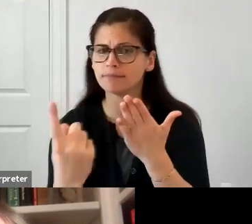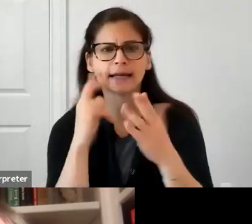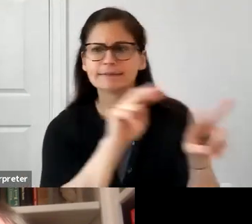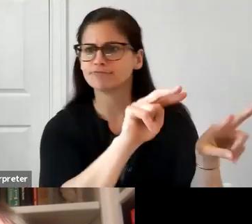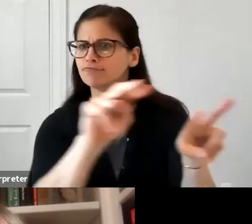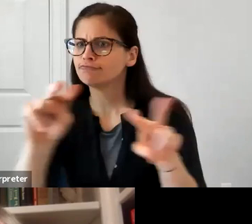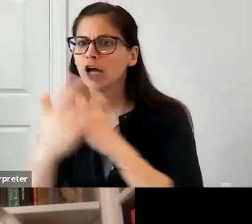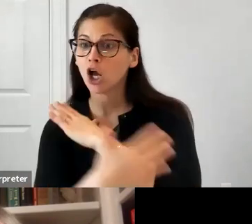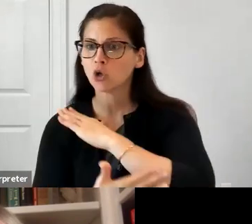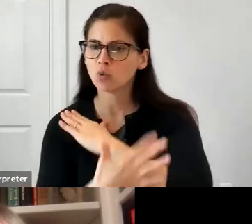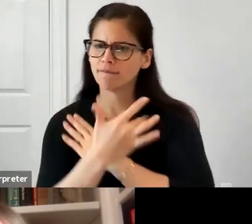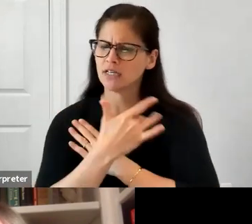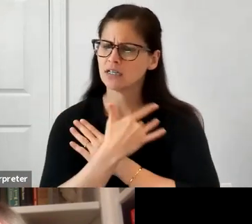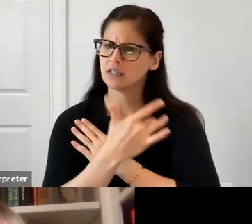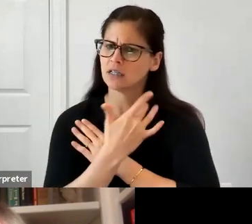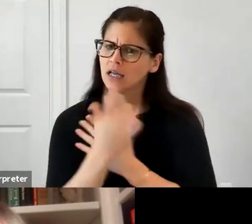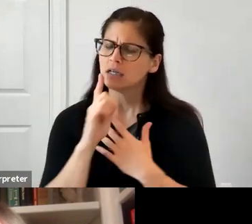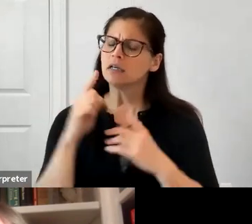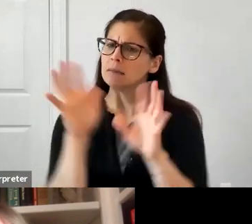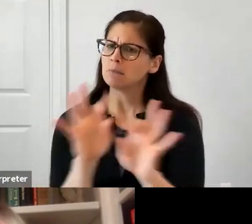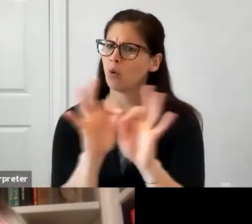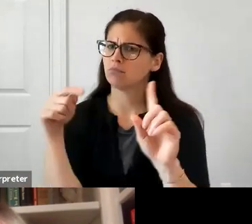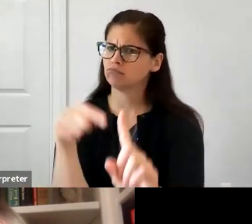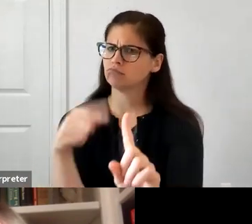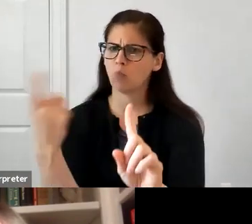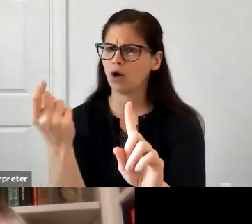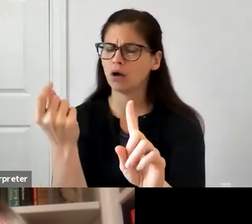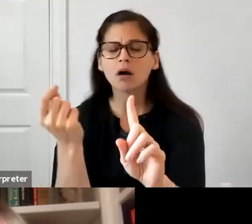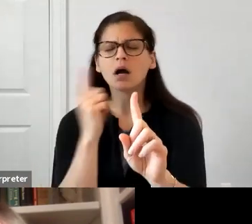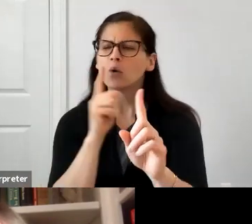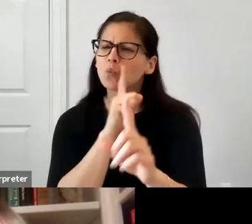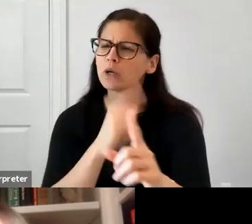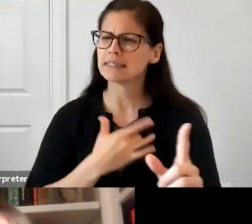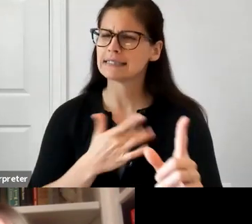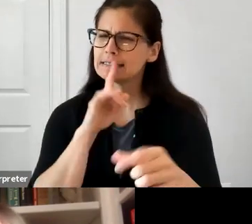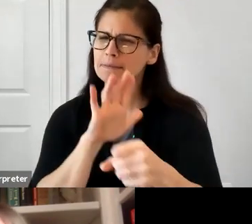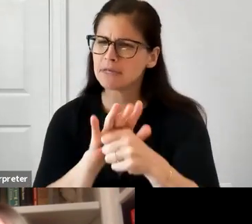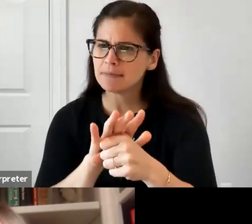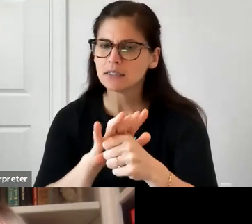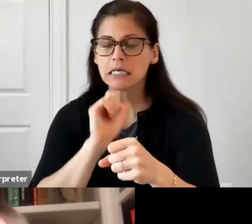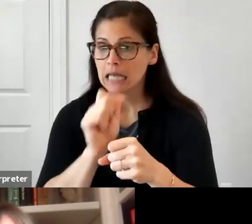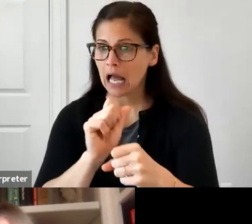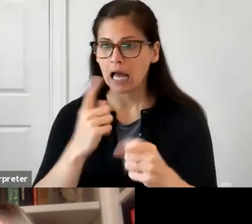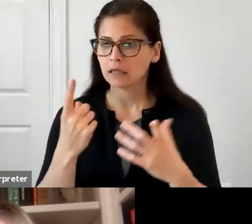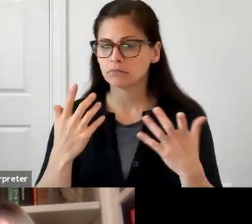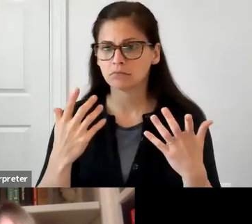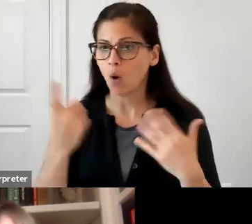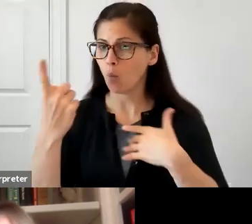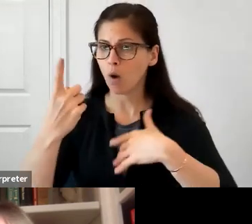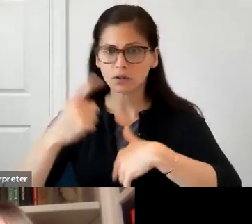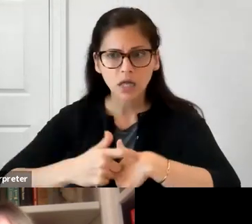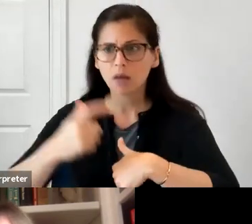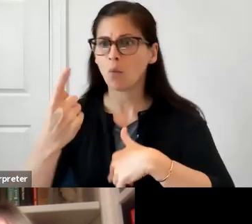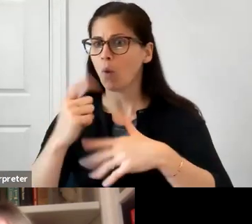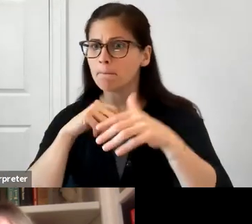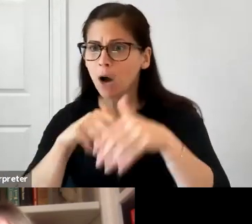the country that feels like an inflection point is a real sense of commitment. It's not a one march. It's not